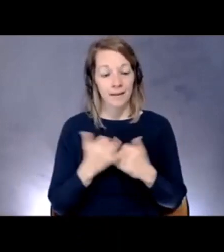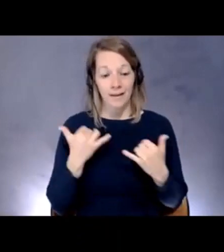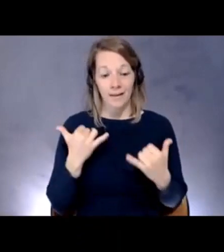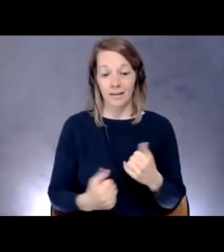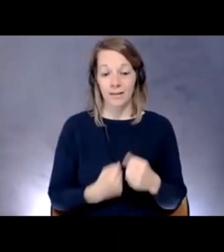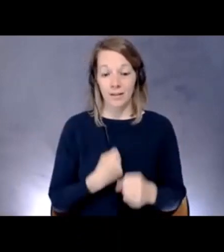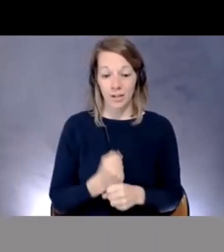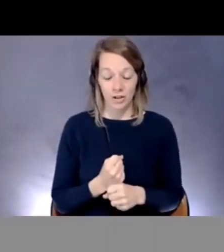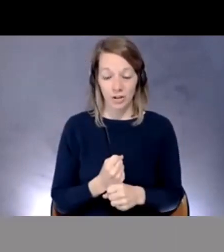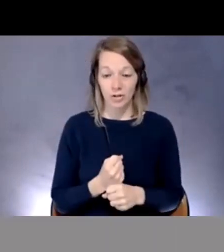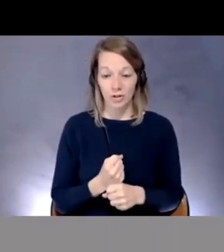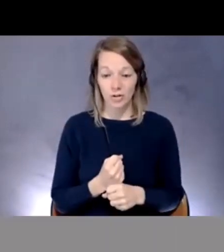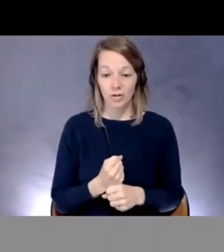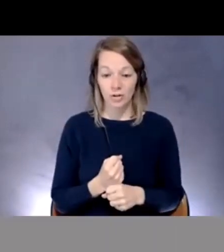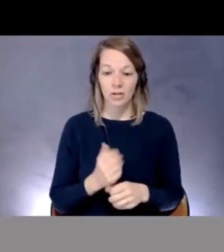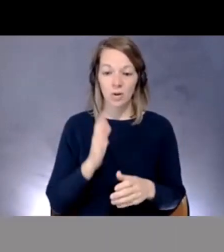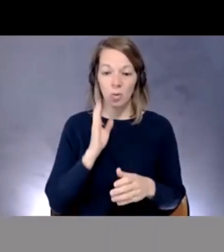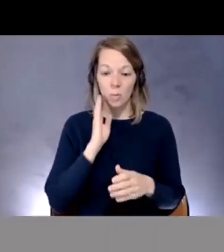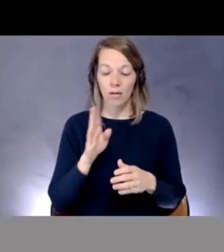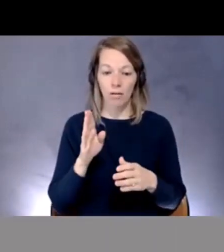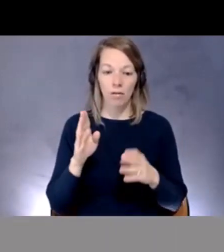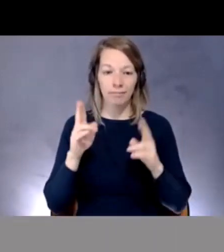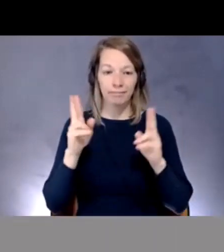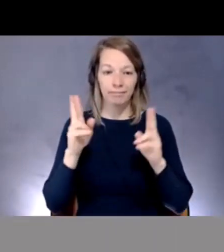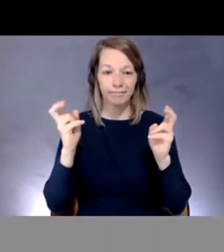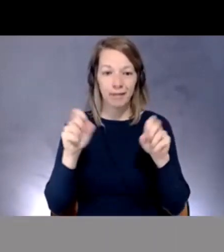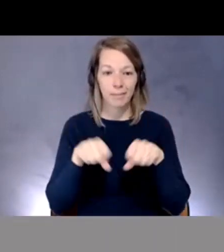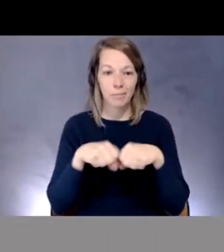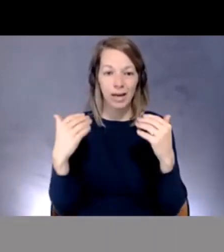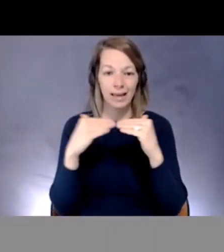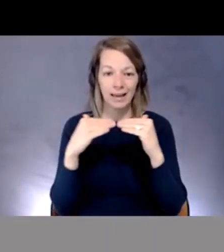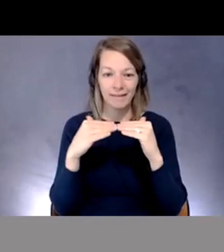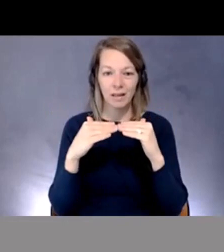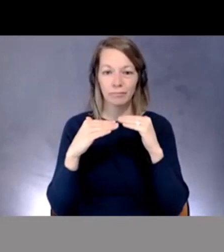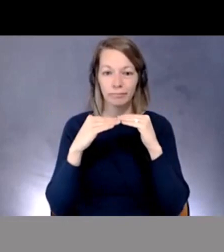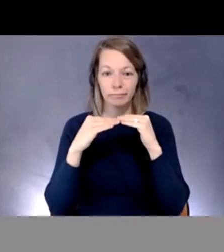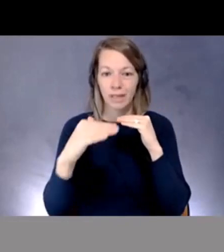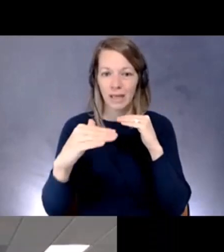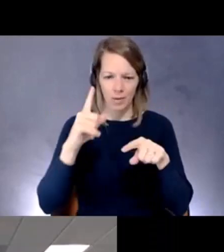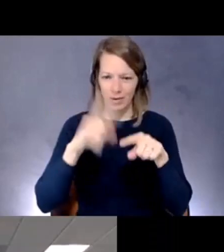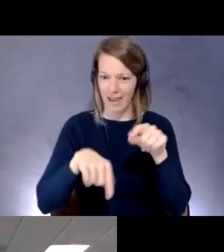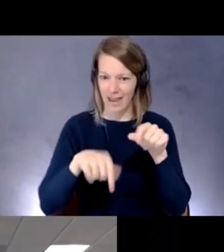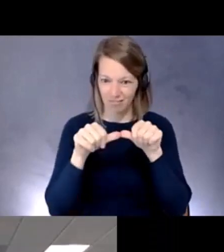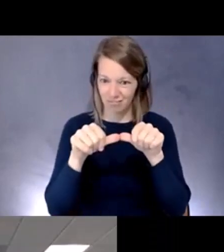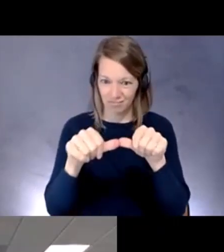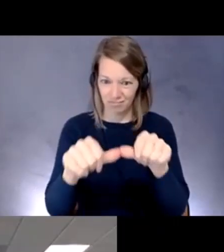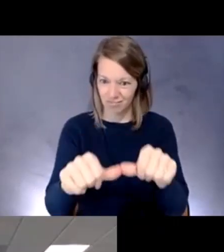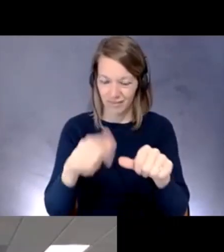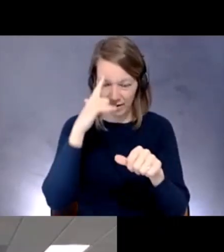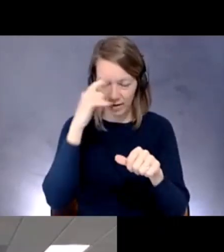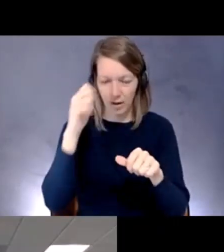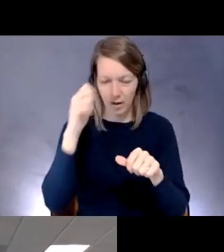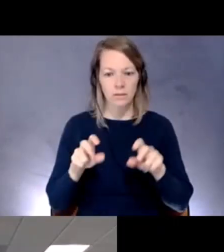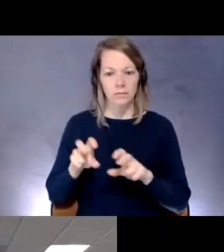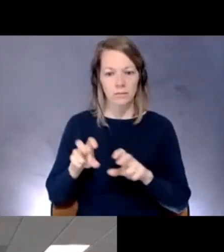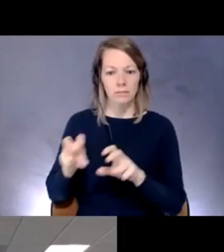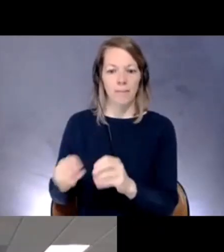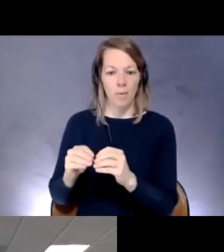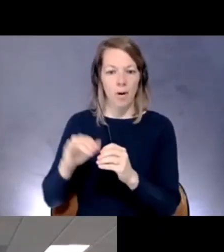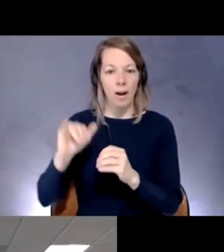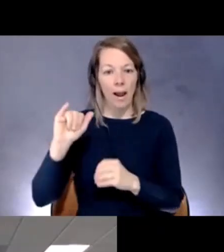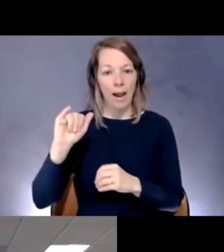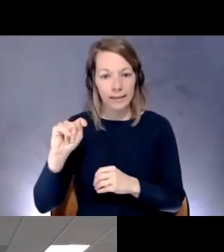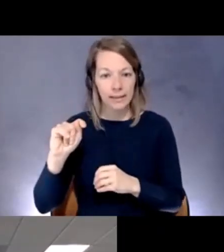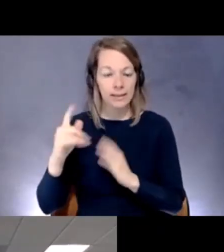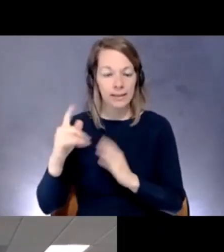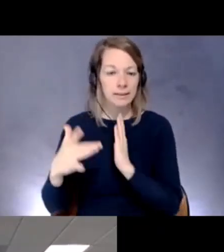will break even, but break even isn't a long-term business strategy because we need to invest more in IT. And as